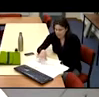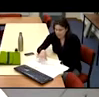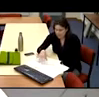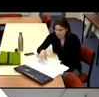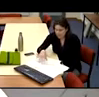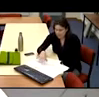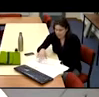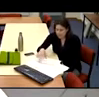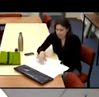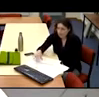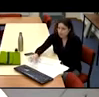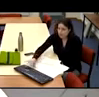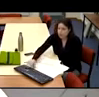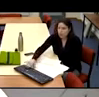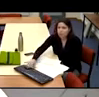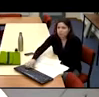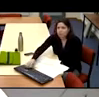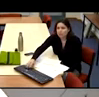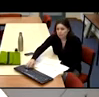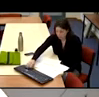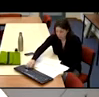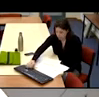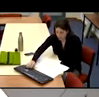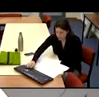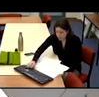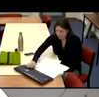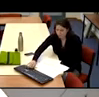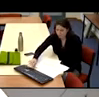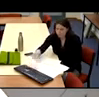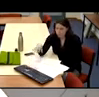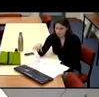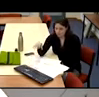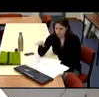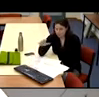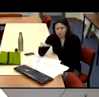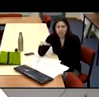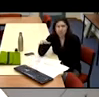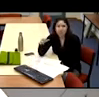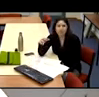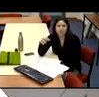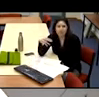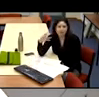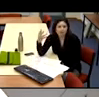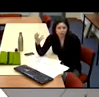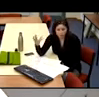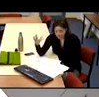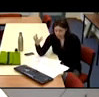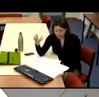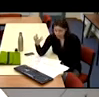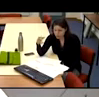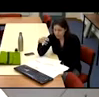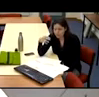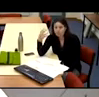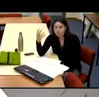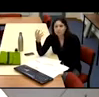already explained, while there may be some similarities with every refugee story, by focusing on only one part of the story, i.e. the trauma